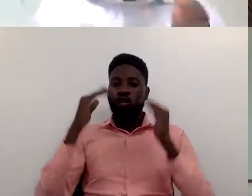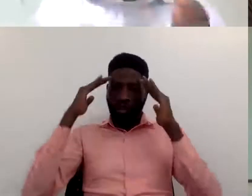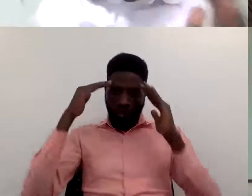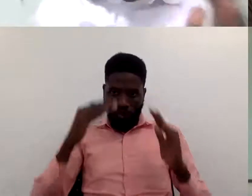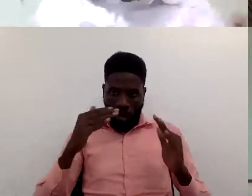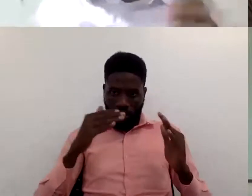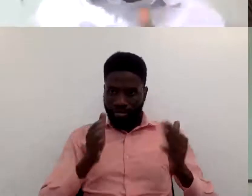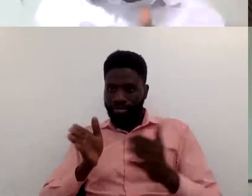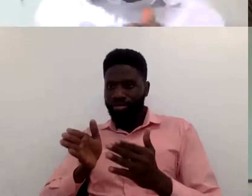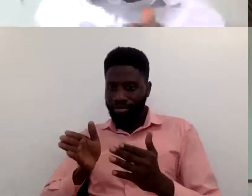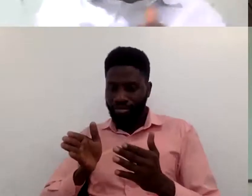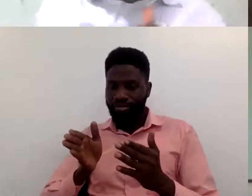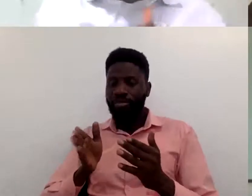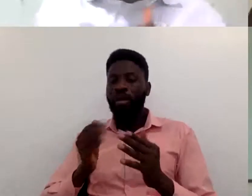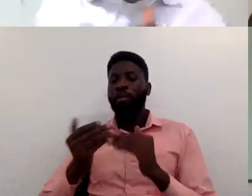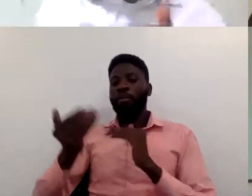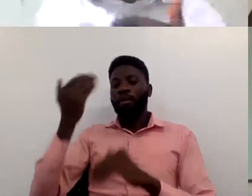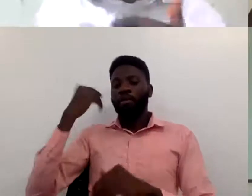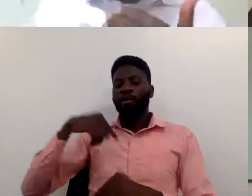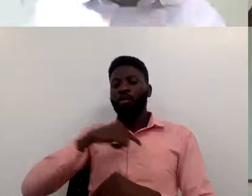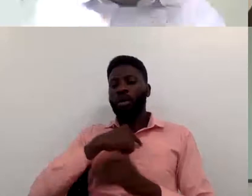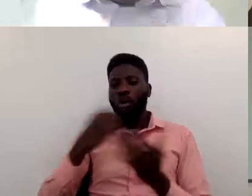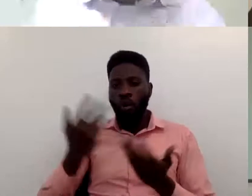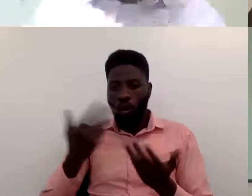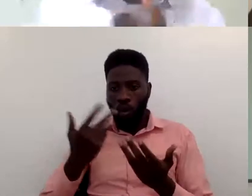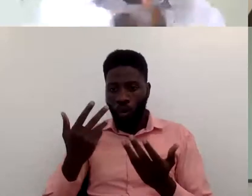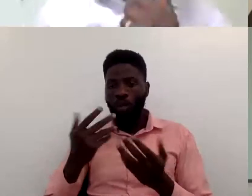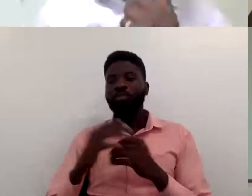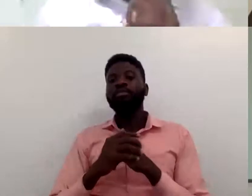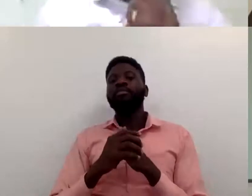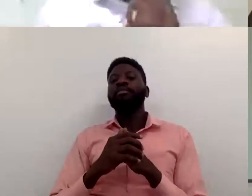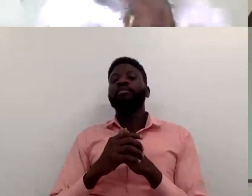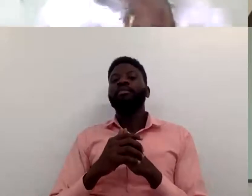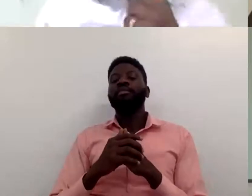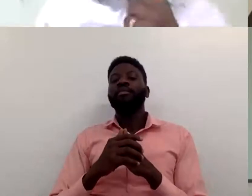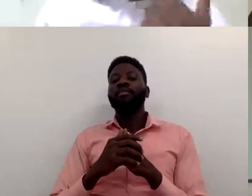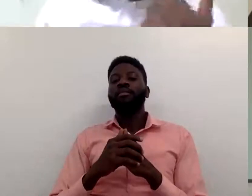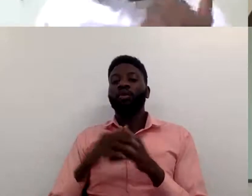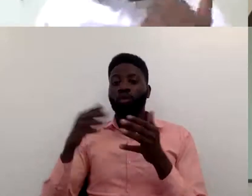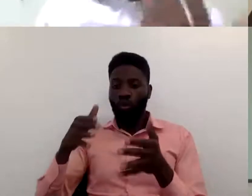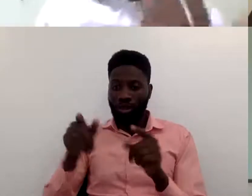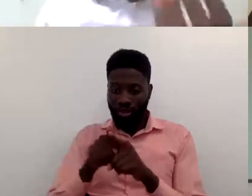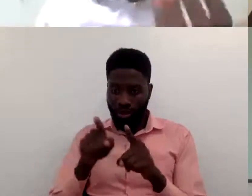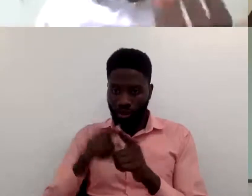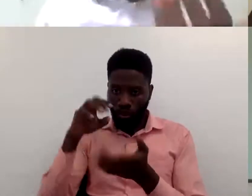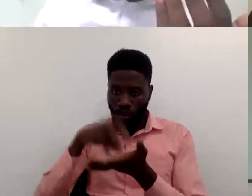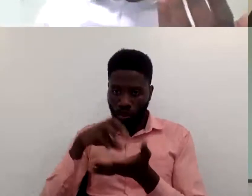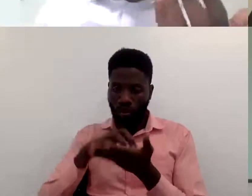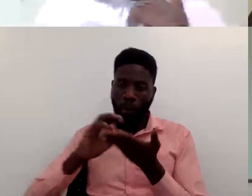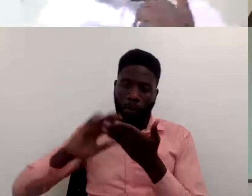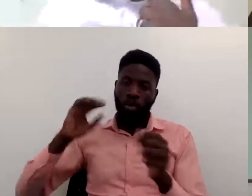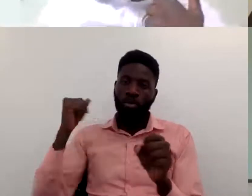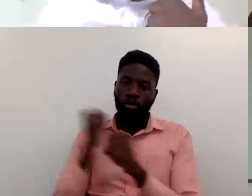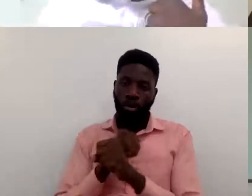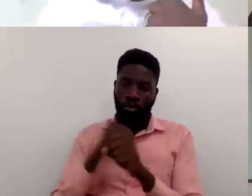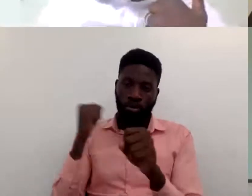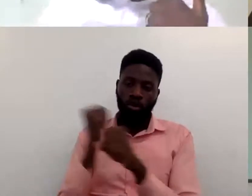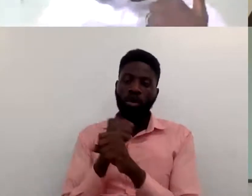guys are finding yourselves into is the description we've had here today, that more jobs